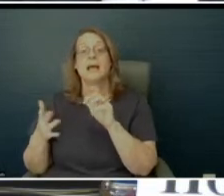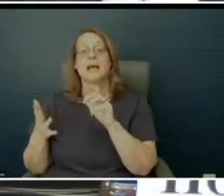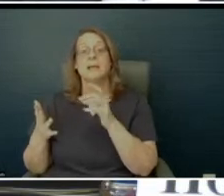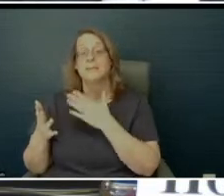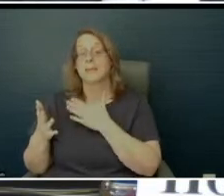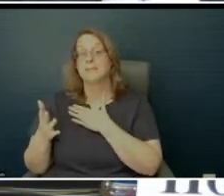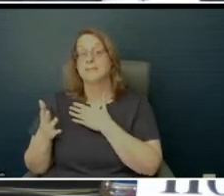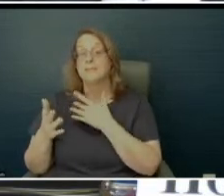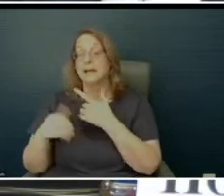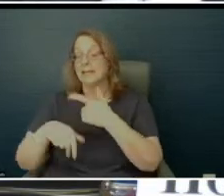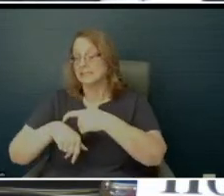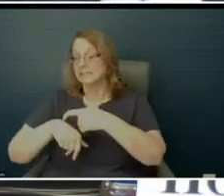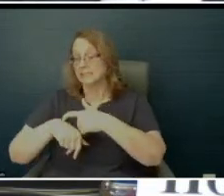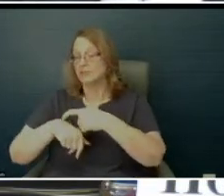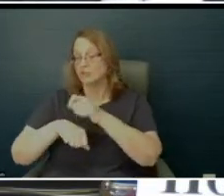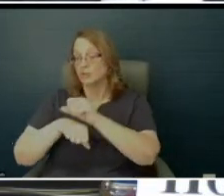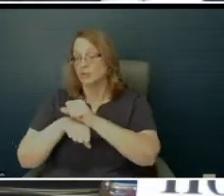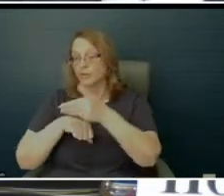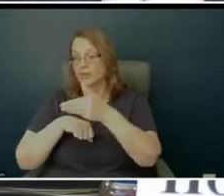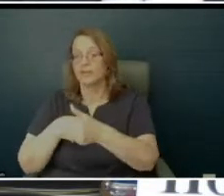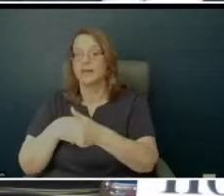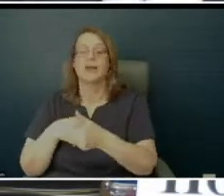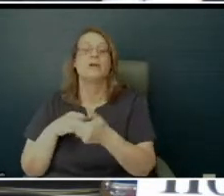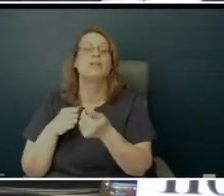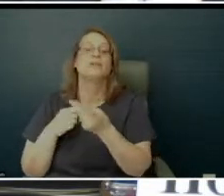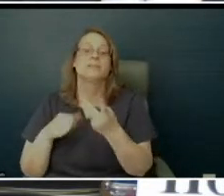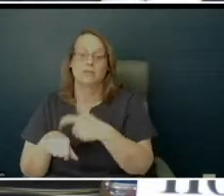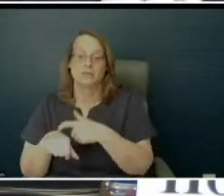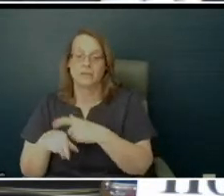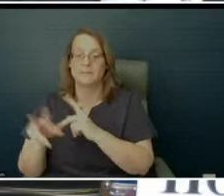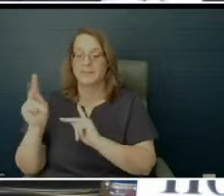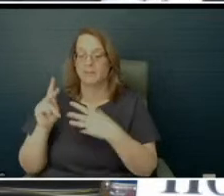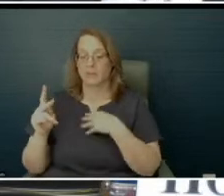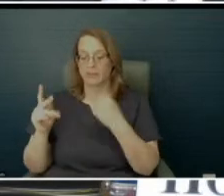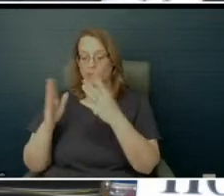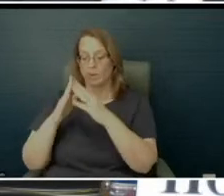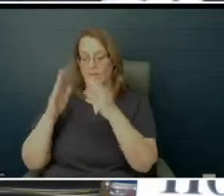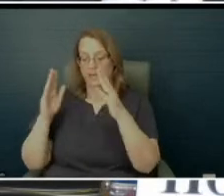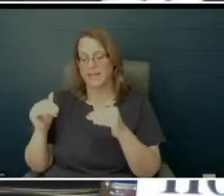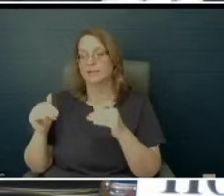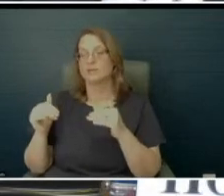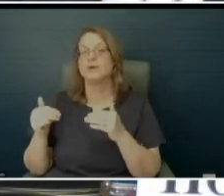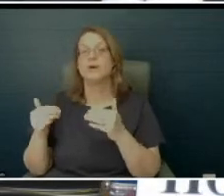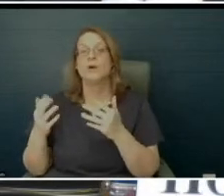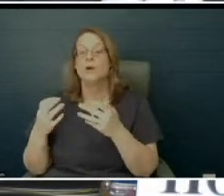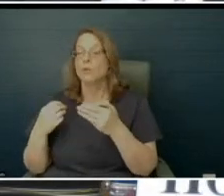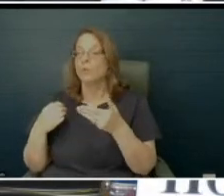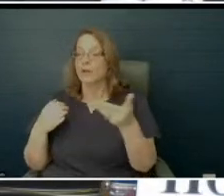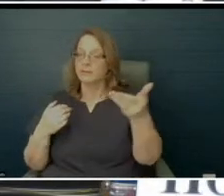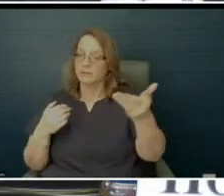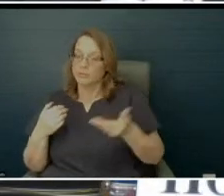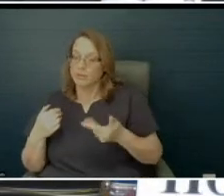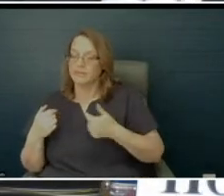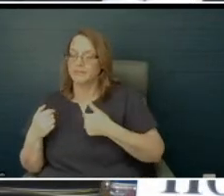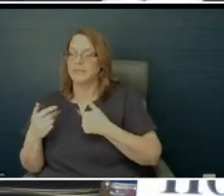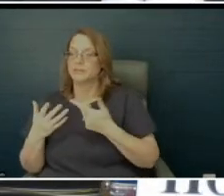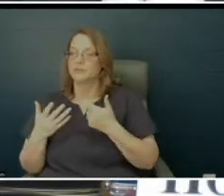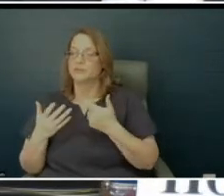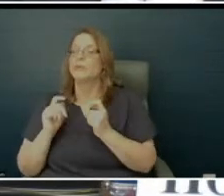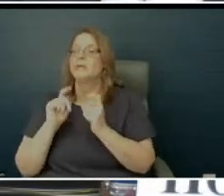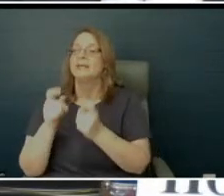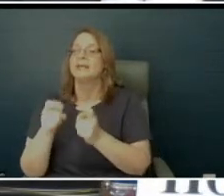instances in which folks at the White House would seek to bring me in to provide legal advice to the